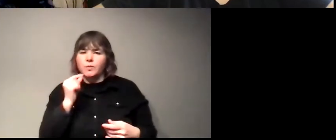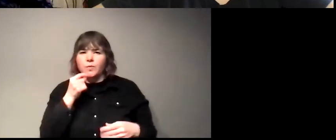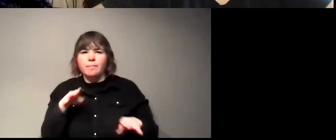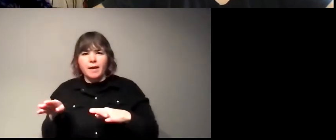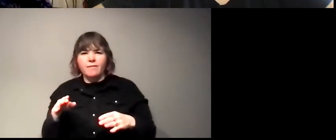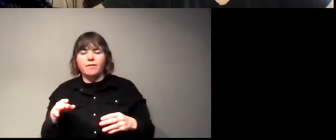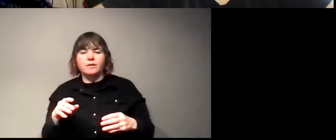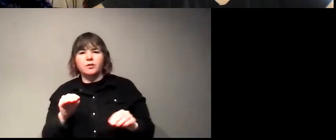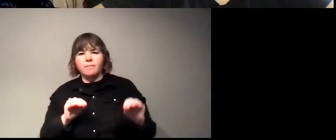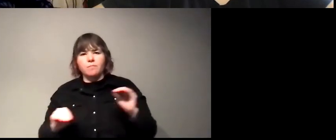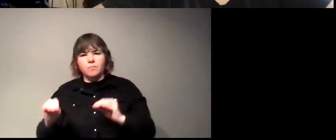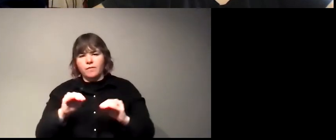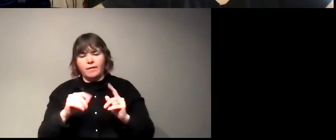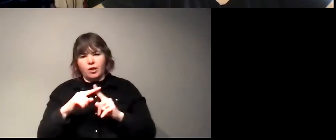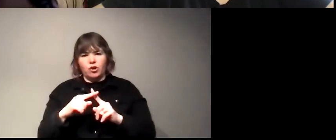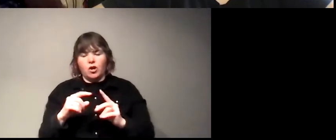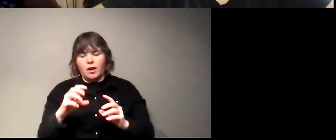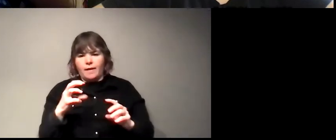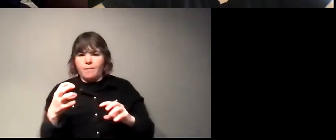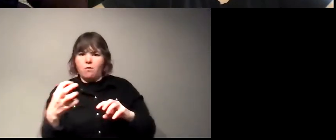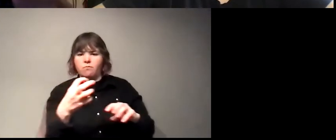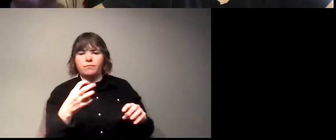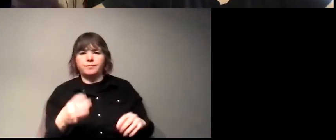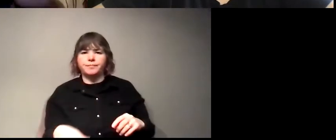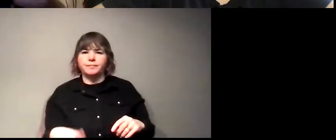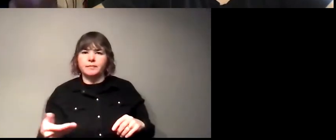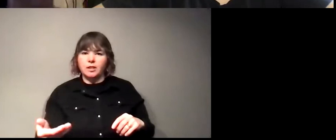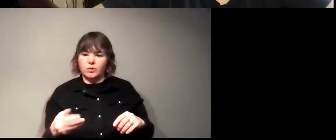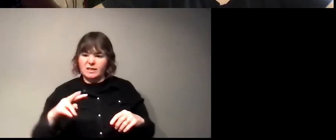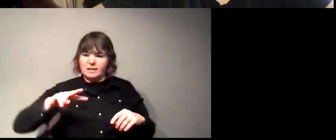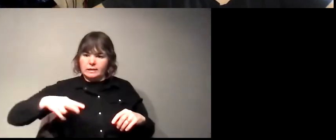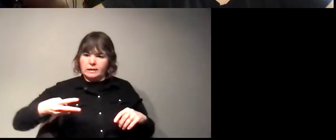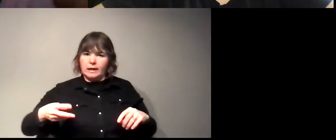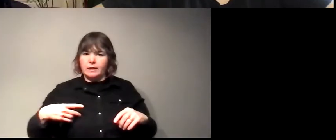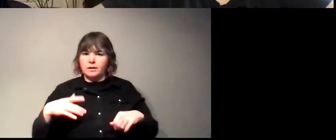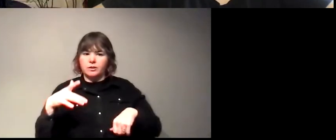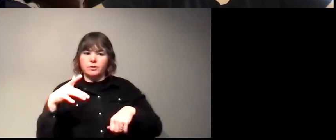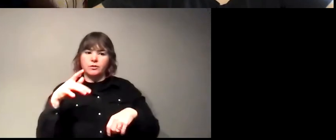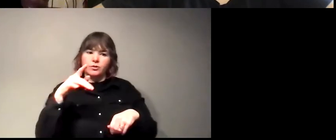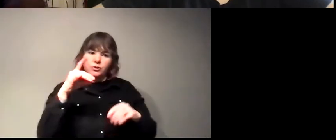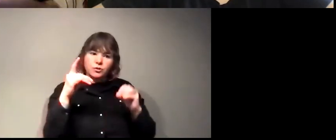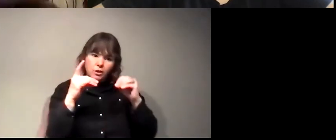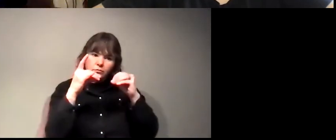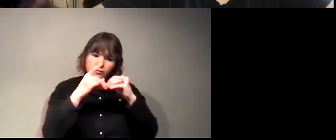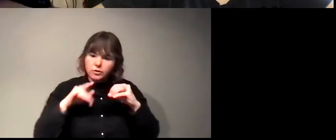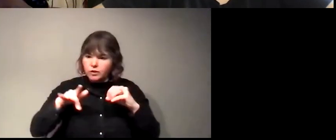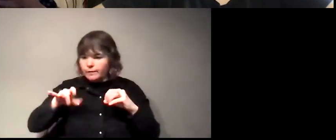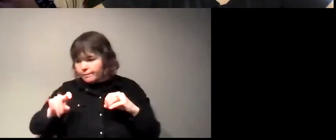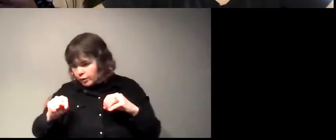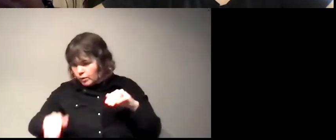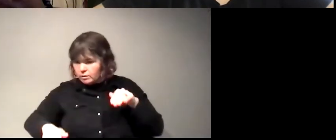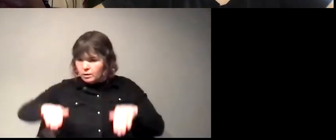just moving around or holding the target, introducing a second target, touching the foot, and then it learns to lift the foot up.